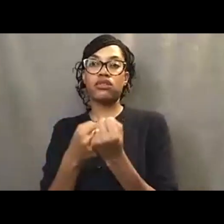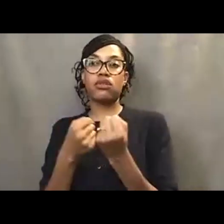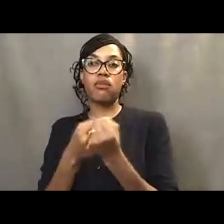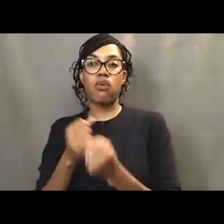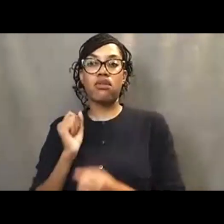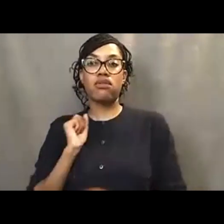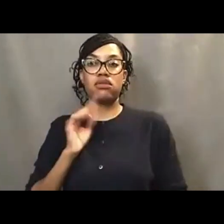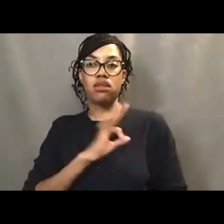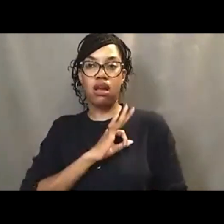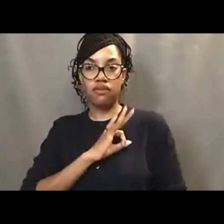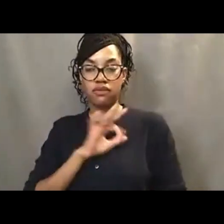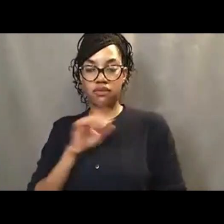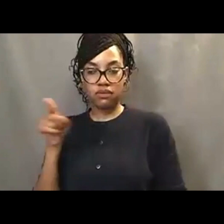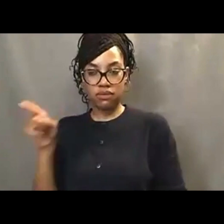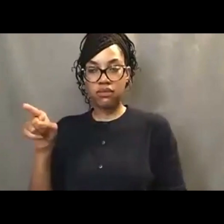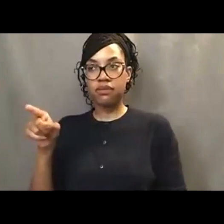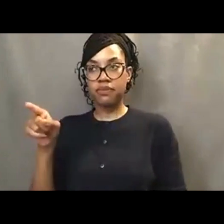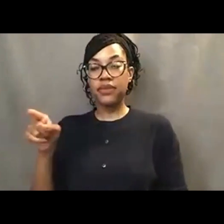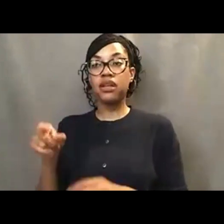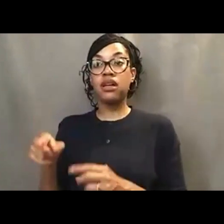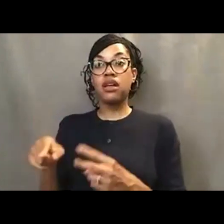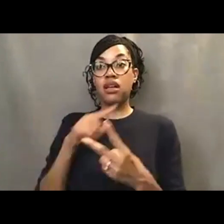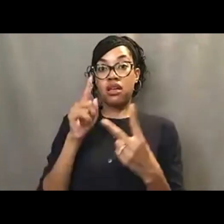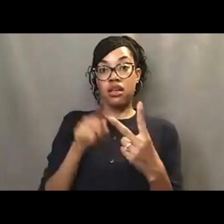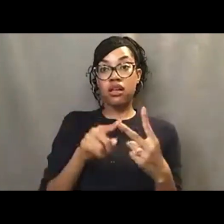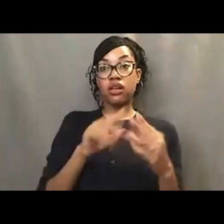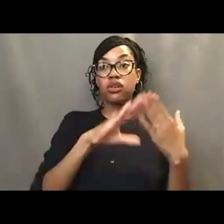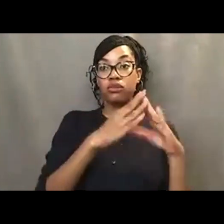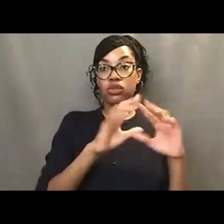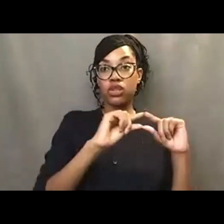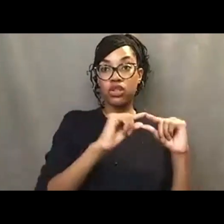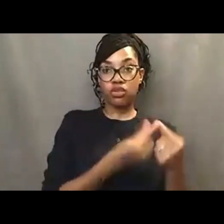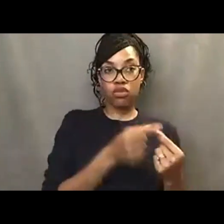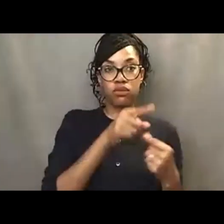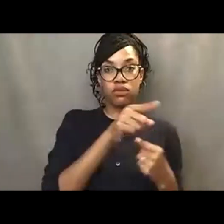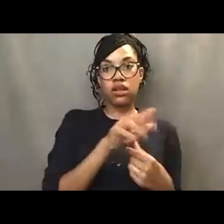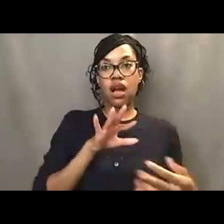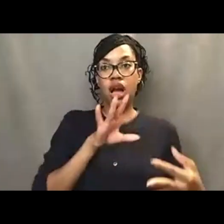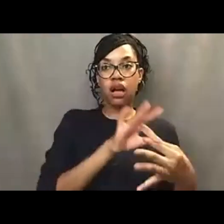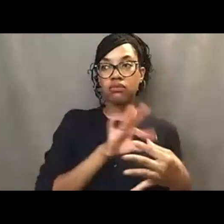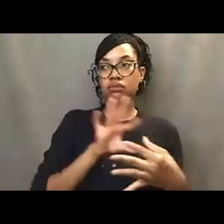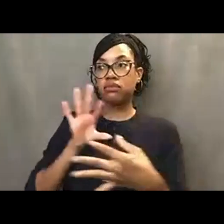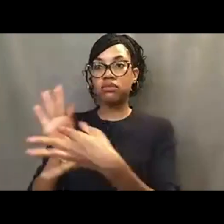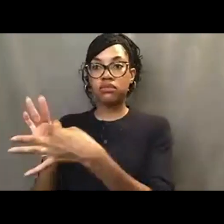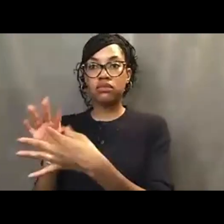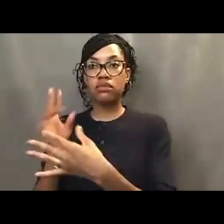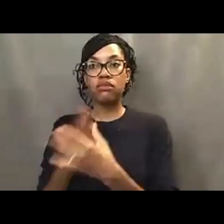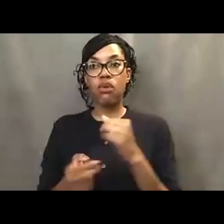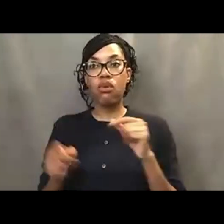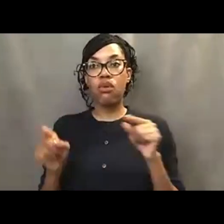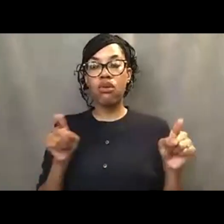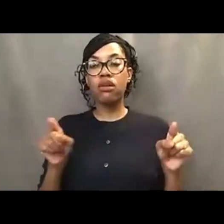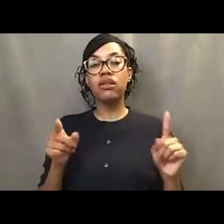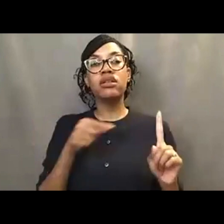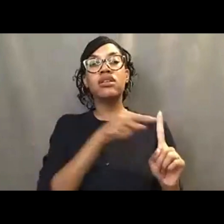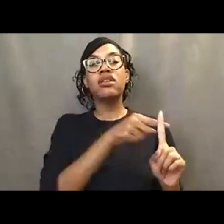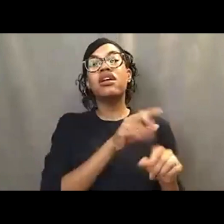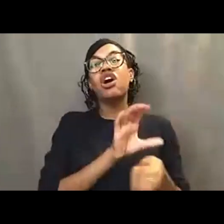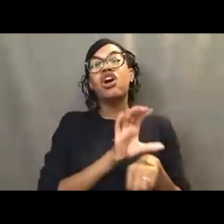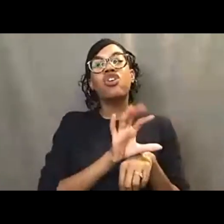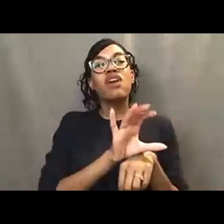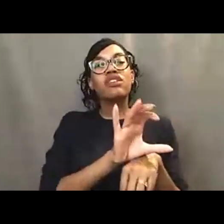groups. And these community groups are very grassroots. They're not sort of the big